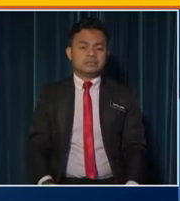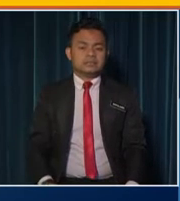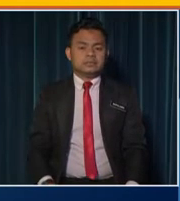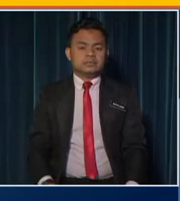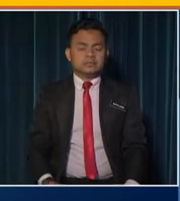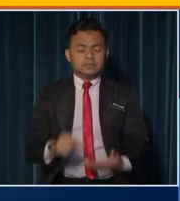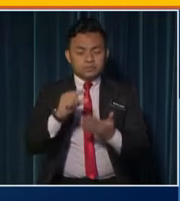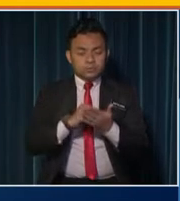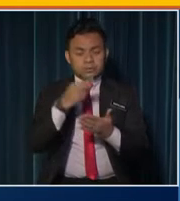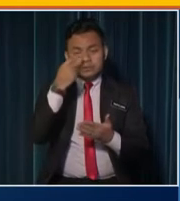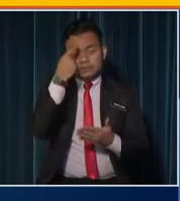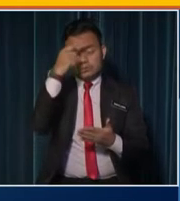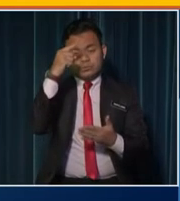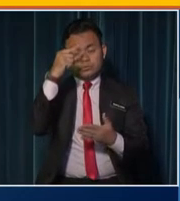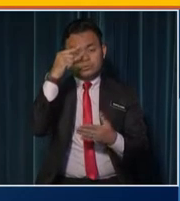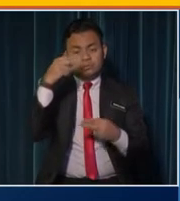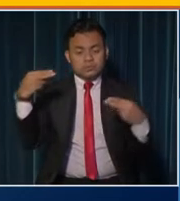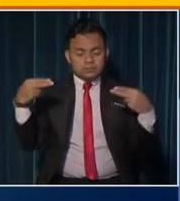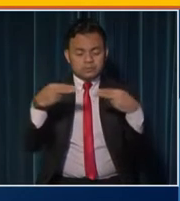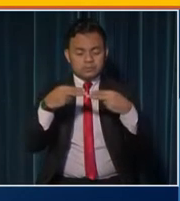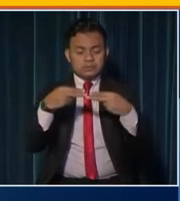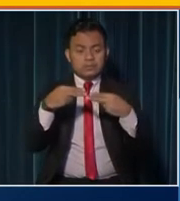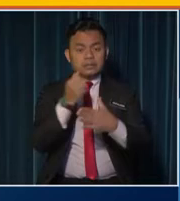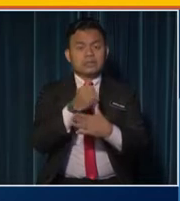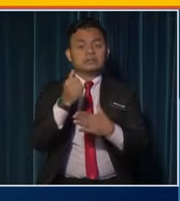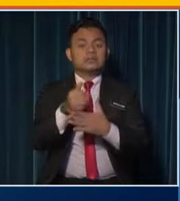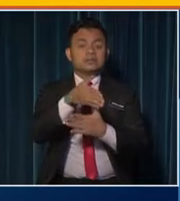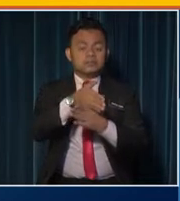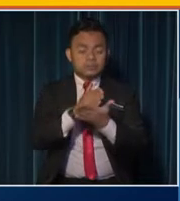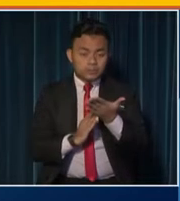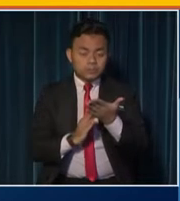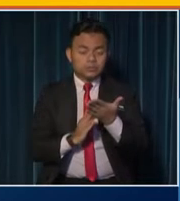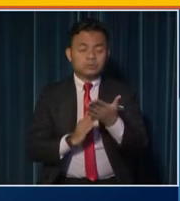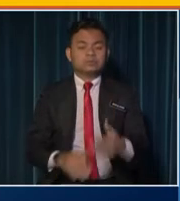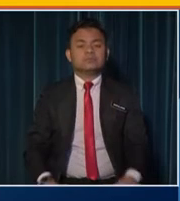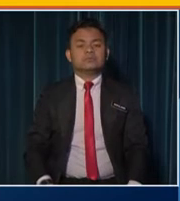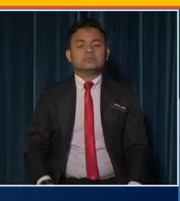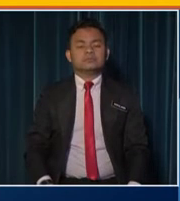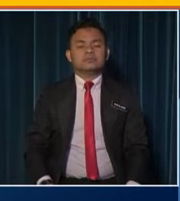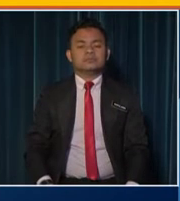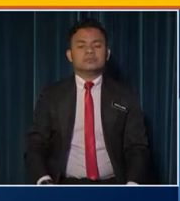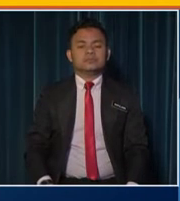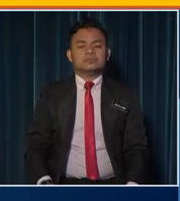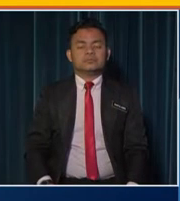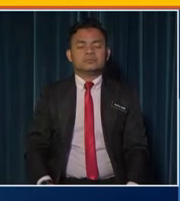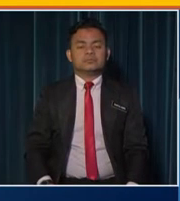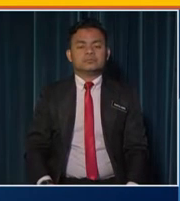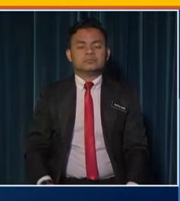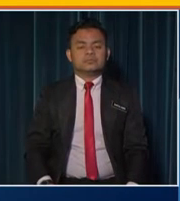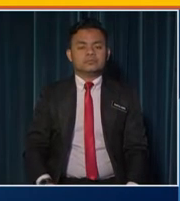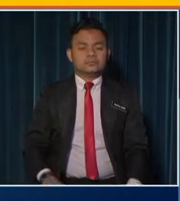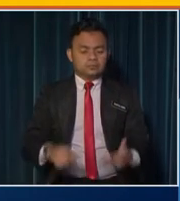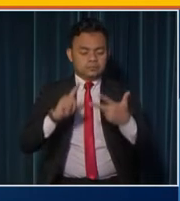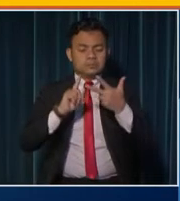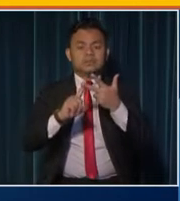breaks the flow of electric current in the electric circuit. Third, the bulb.